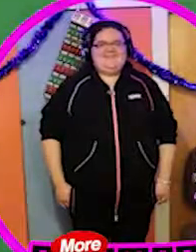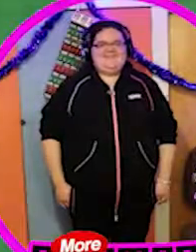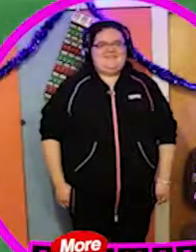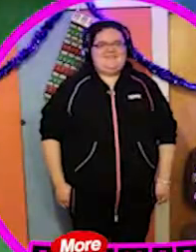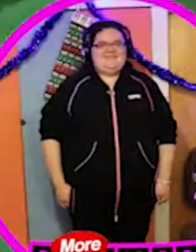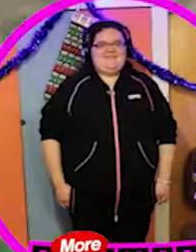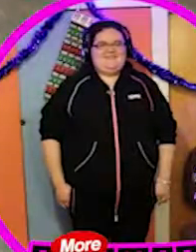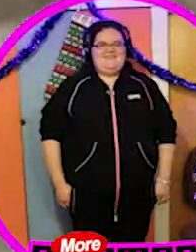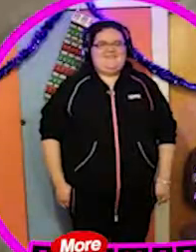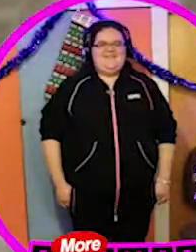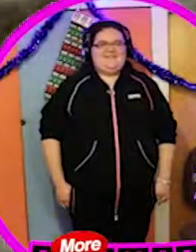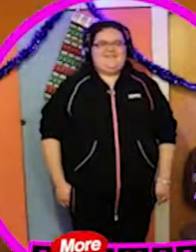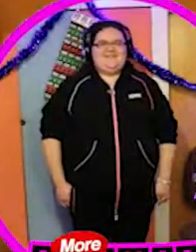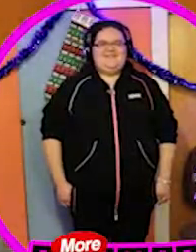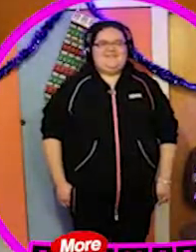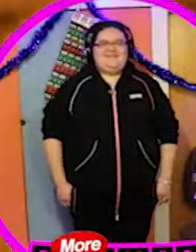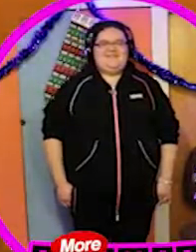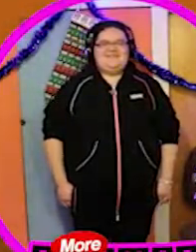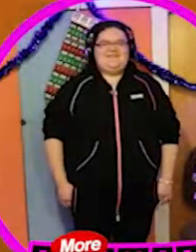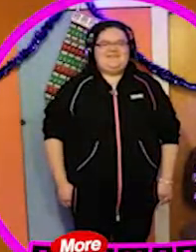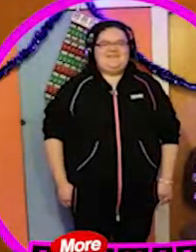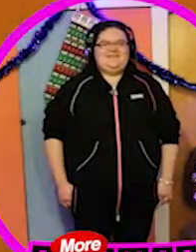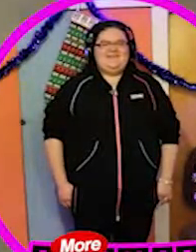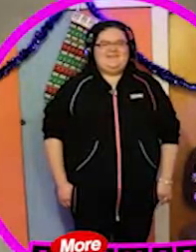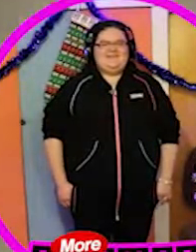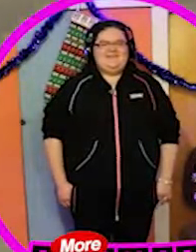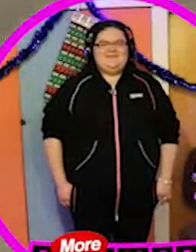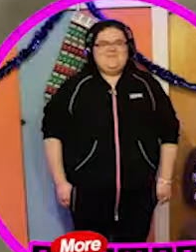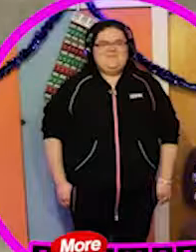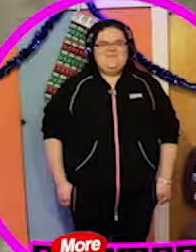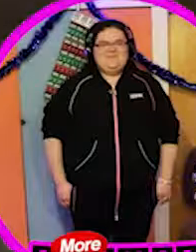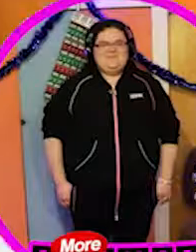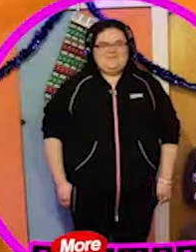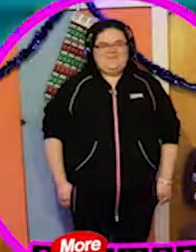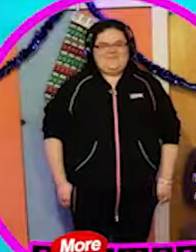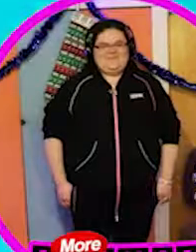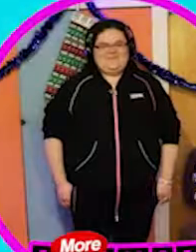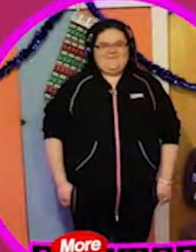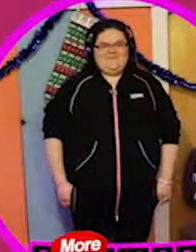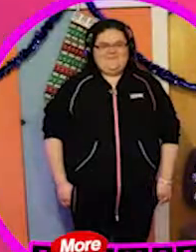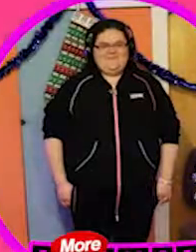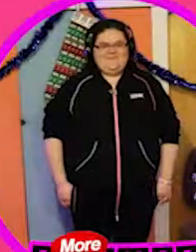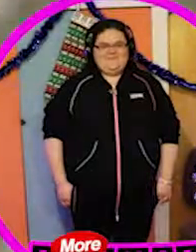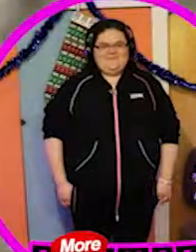up, bro. You know what I'm saying, bro? Don's just trying to stink me up.